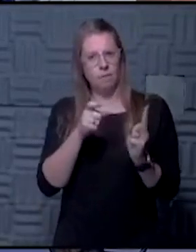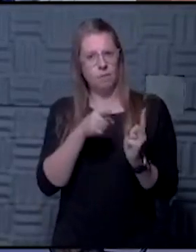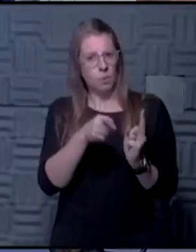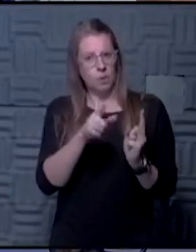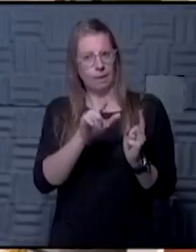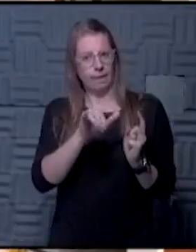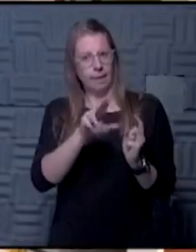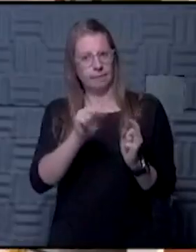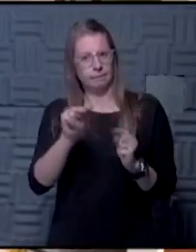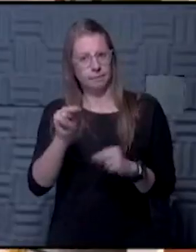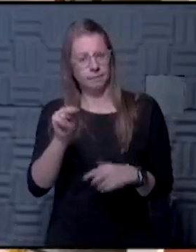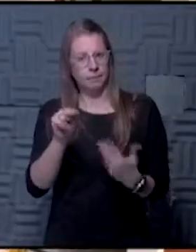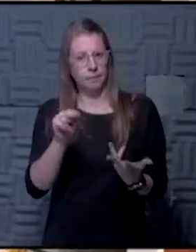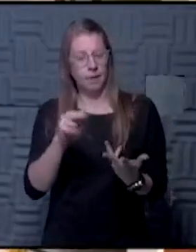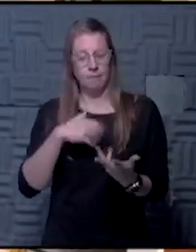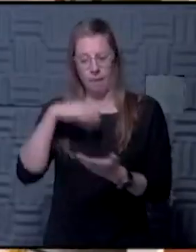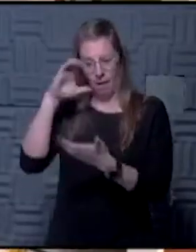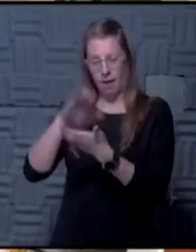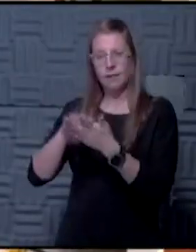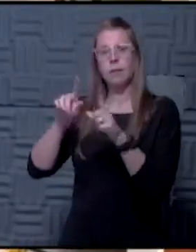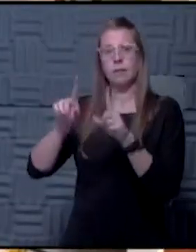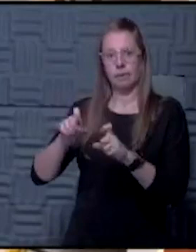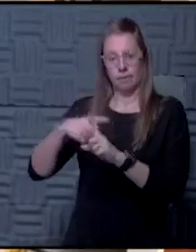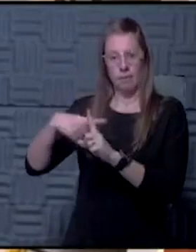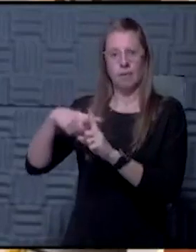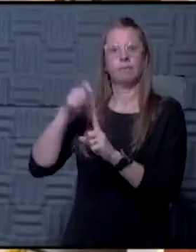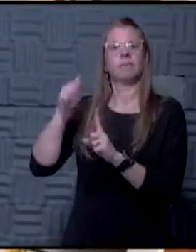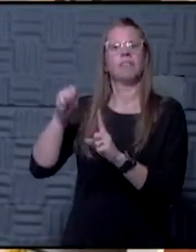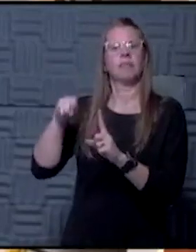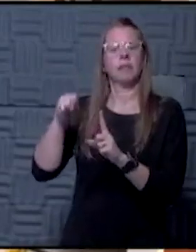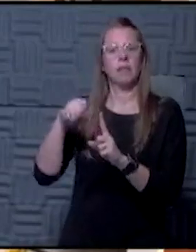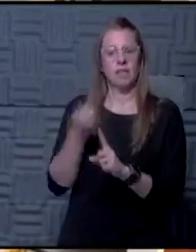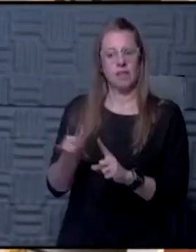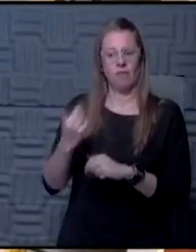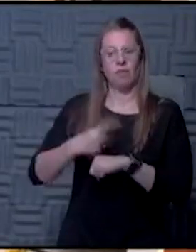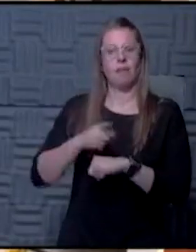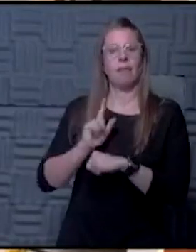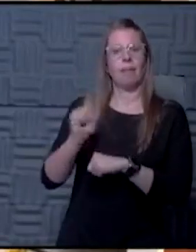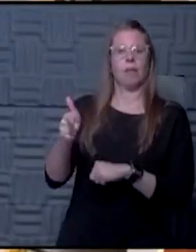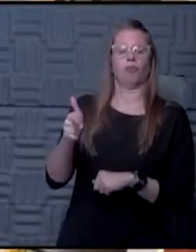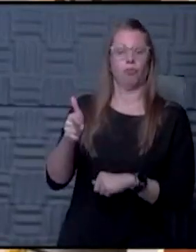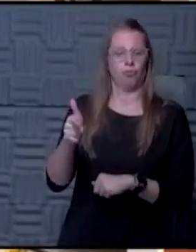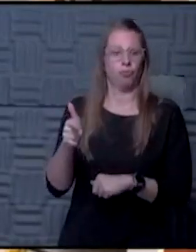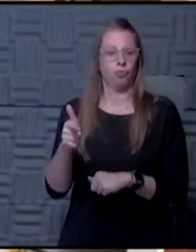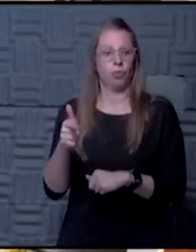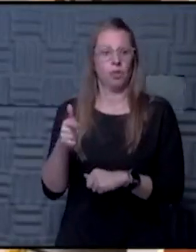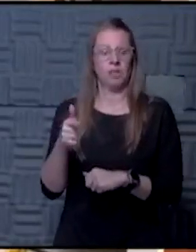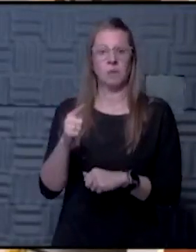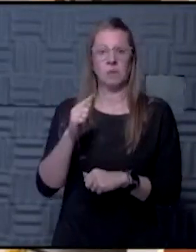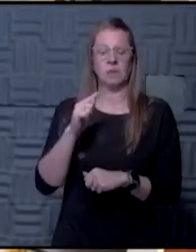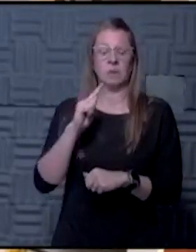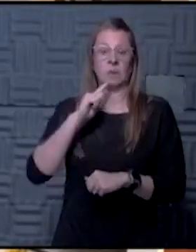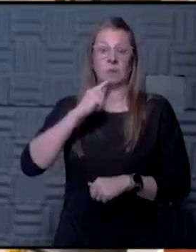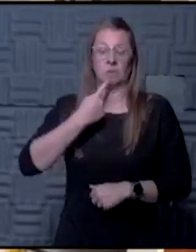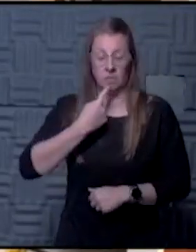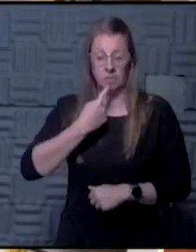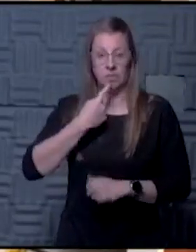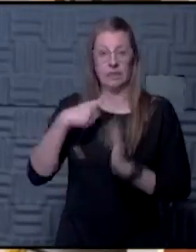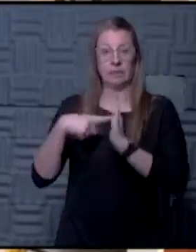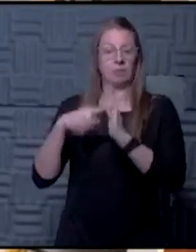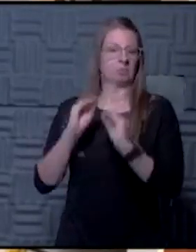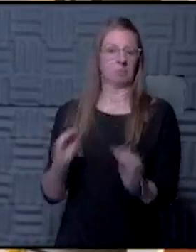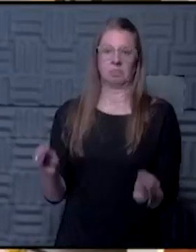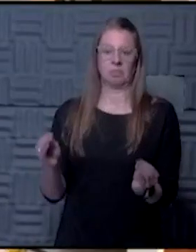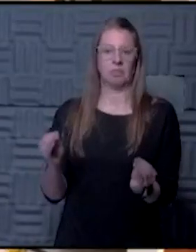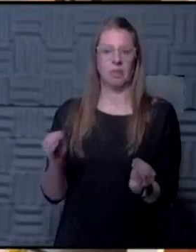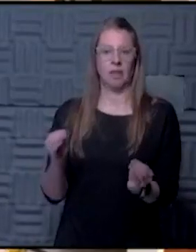Lynn? My husband tested positive, yes. Several days later, he didn't have very severe symptoms. Other than